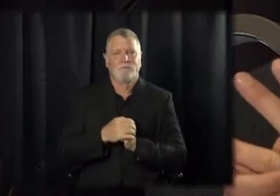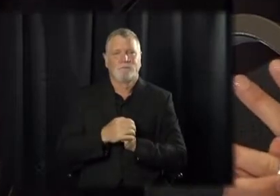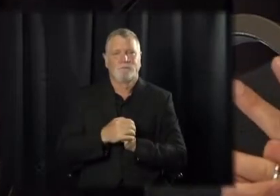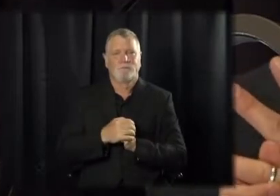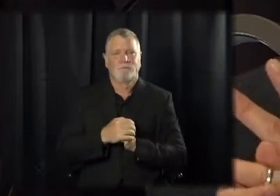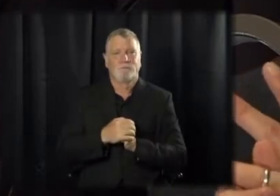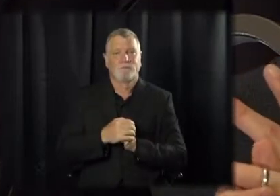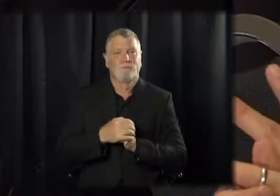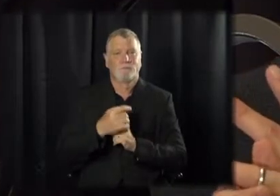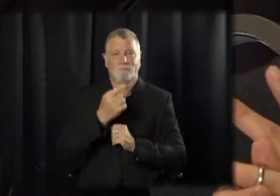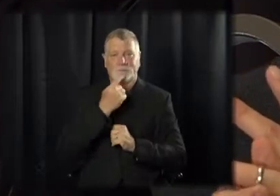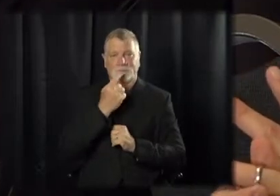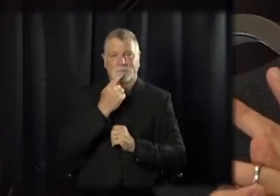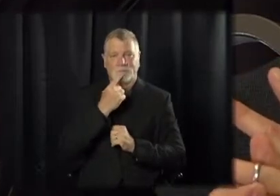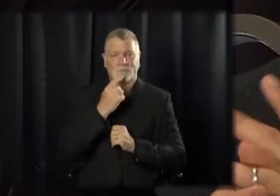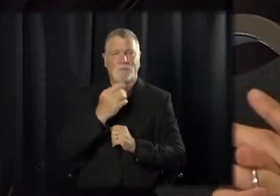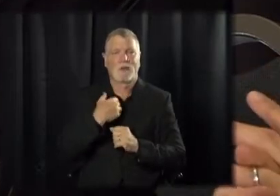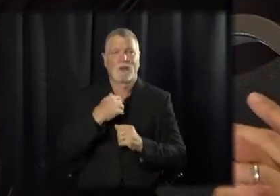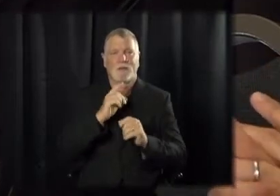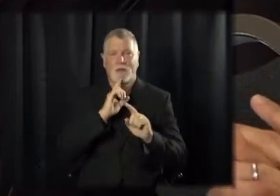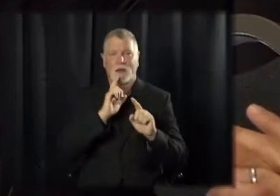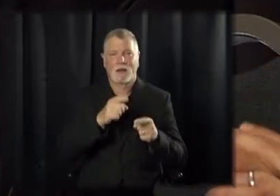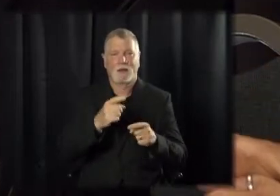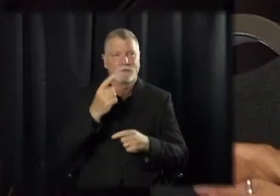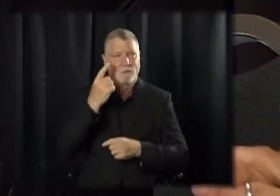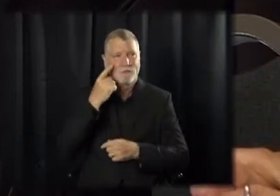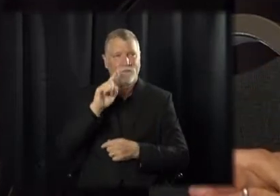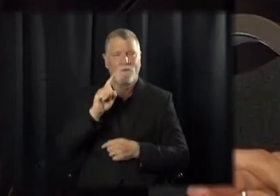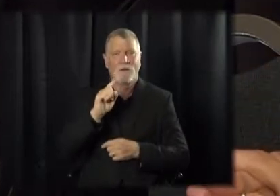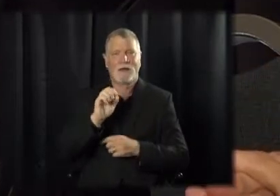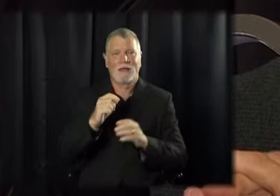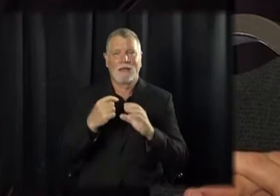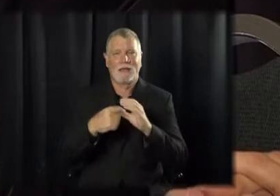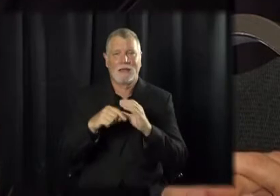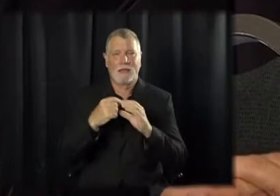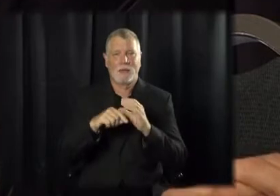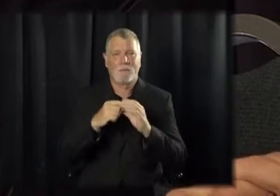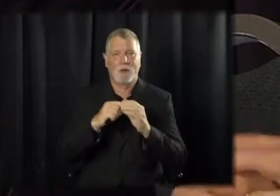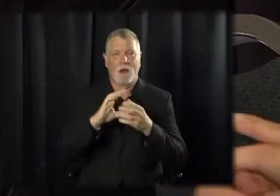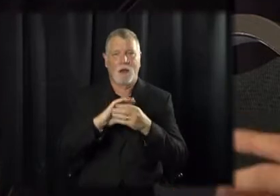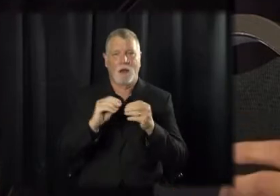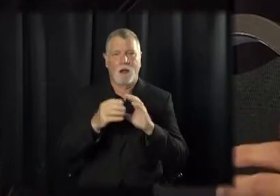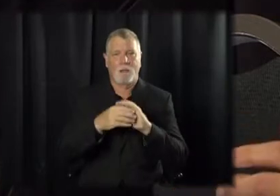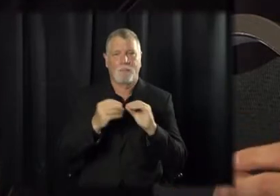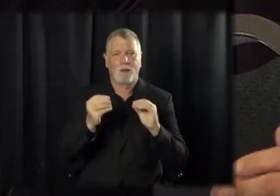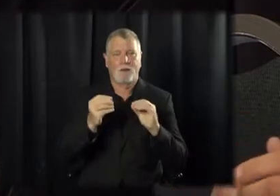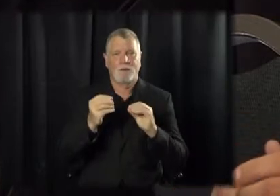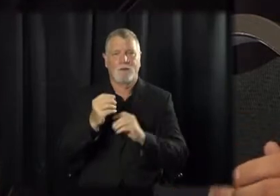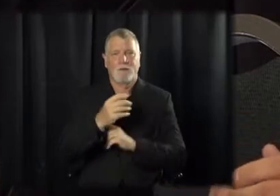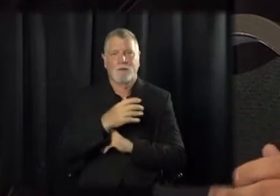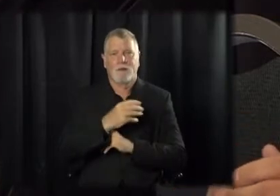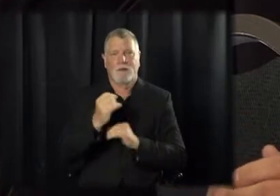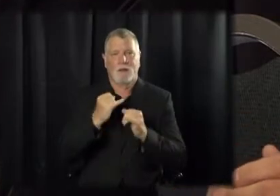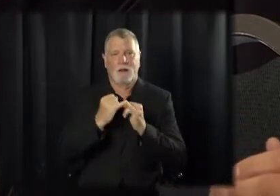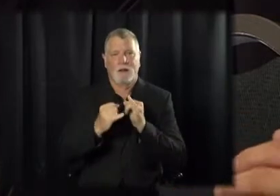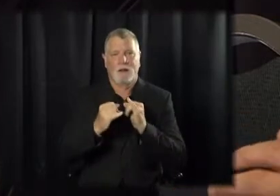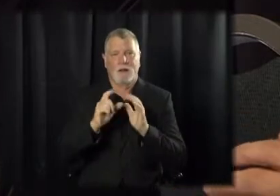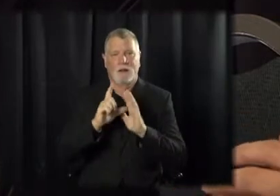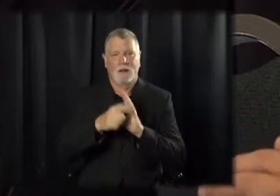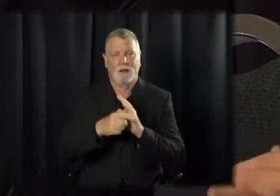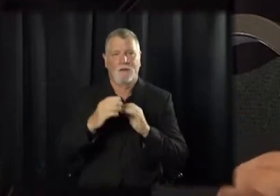And as I said, we'll provide answers to the emailed comments or the website comments later on